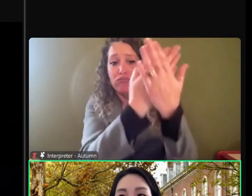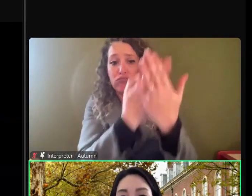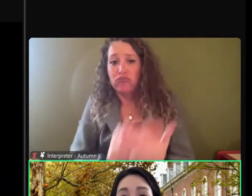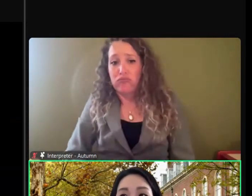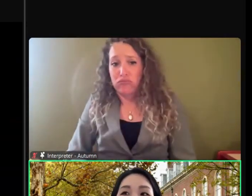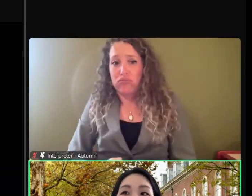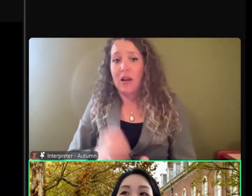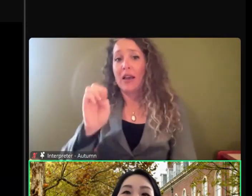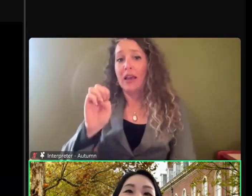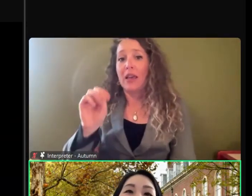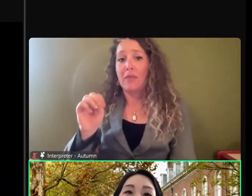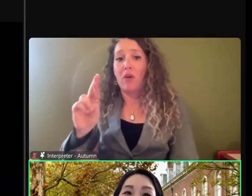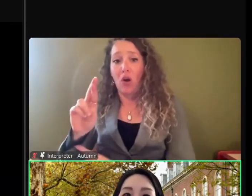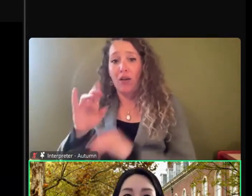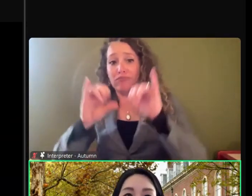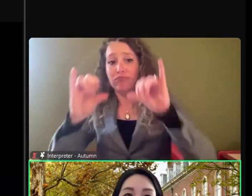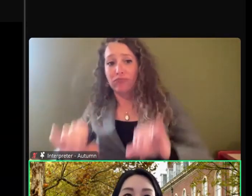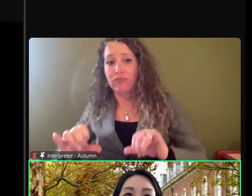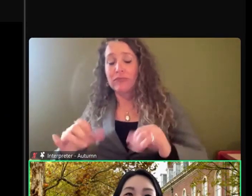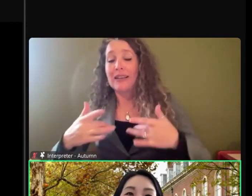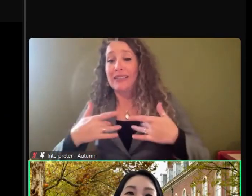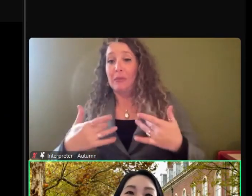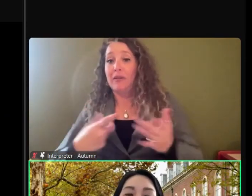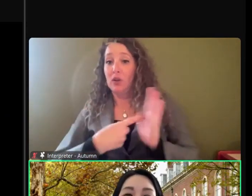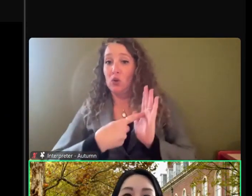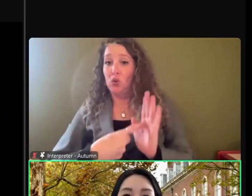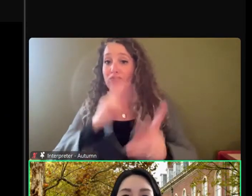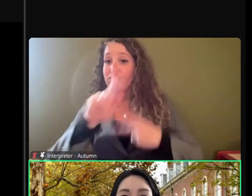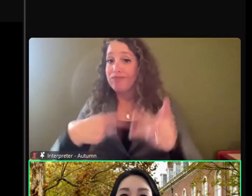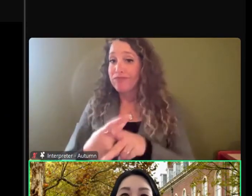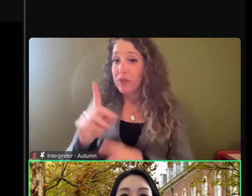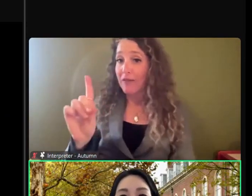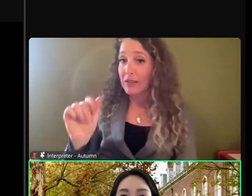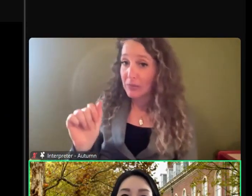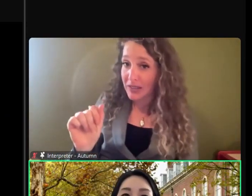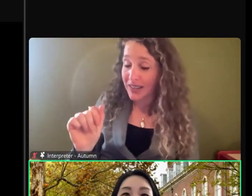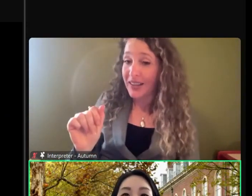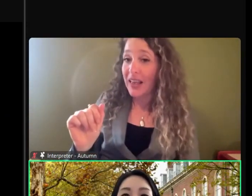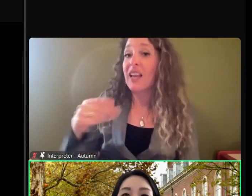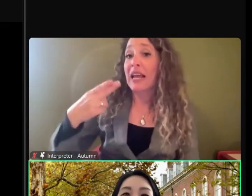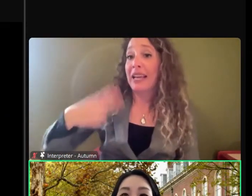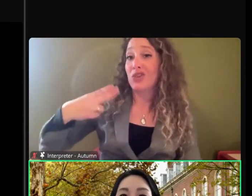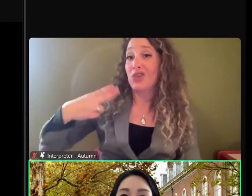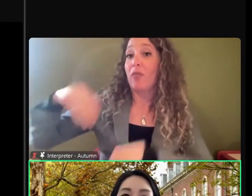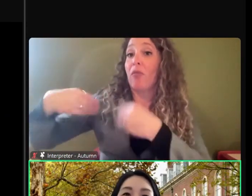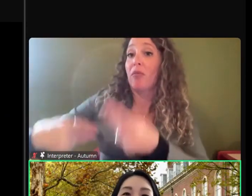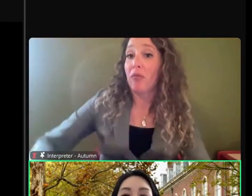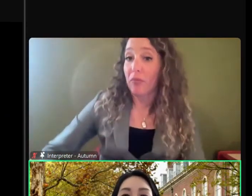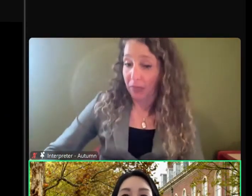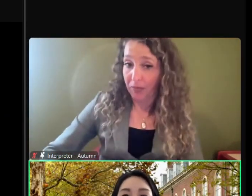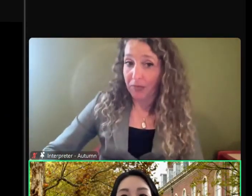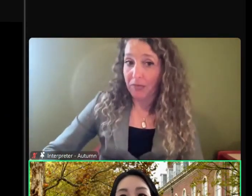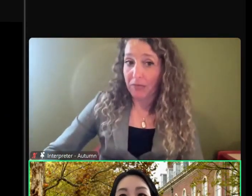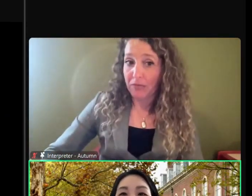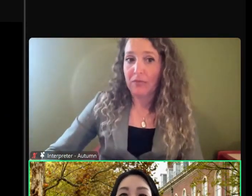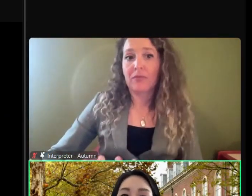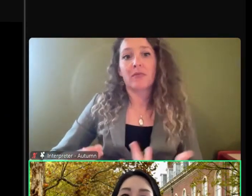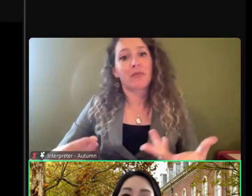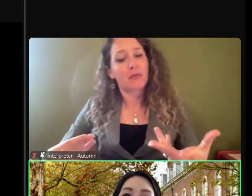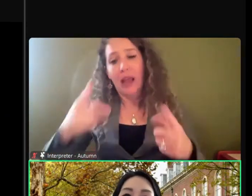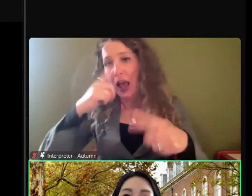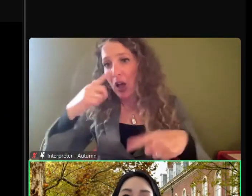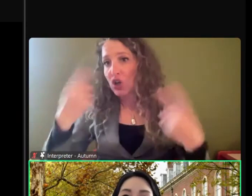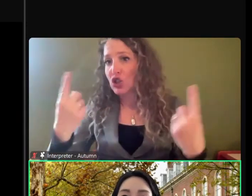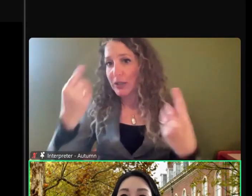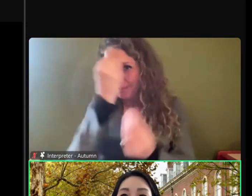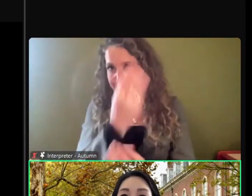information such as type of disabilities and significant medical history and allergy information right next